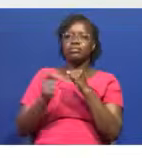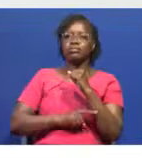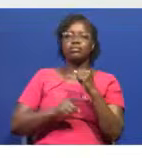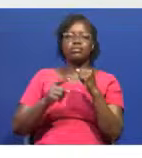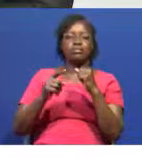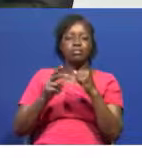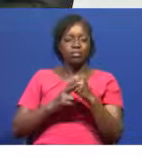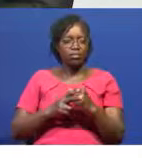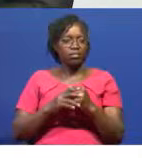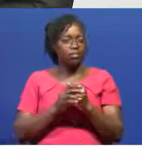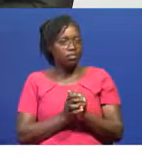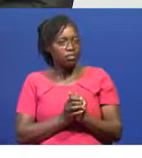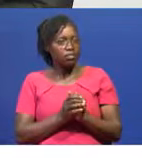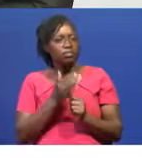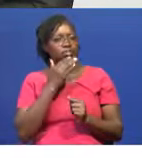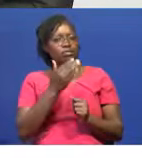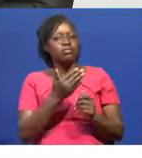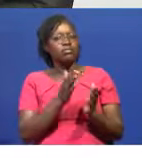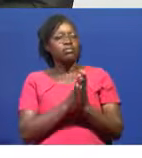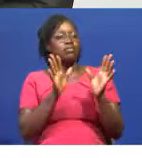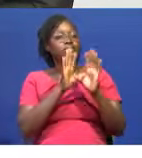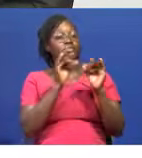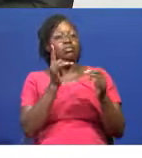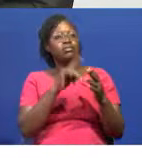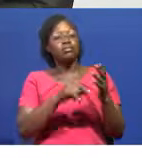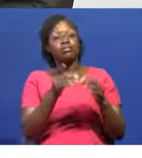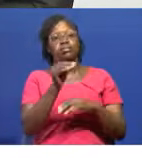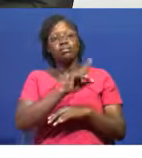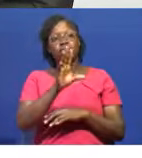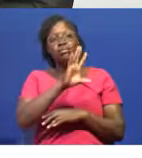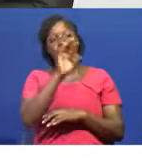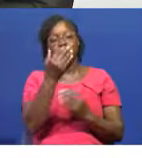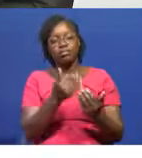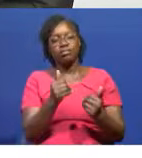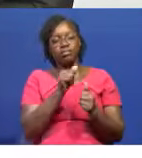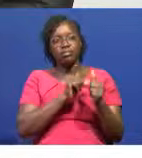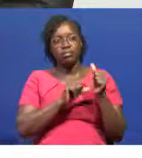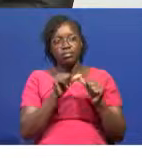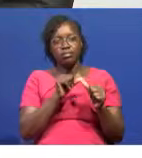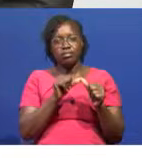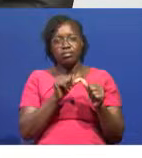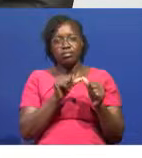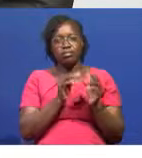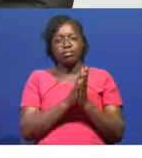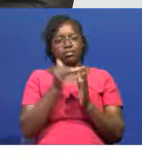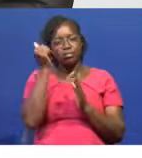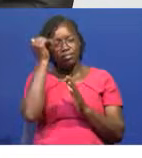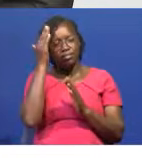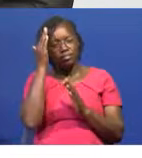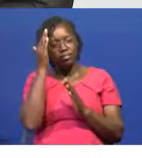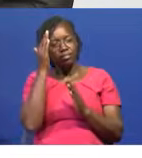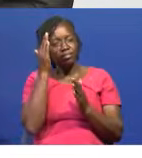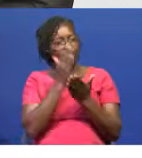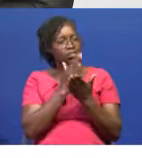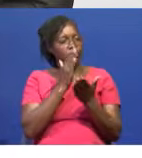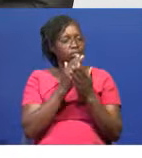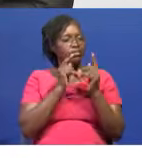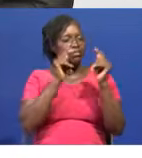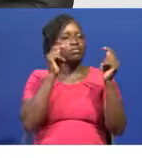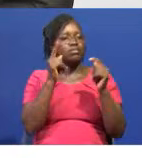Thank you, Stanley, for just briefing us on what the Day of the African Child is all about. Yes. And it's in commemoration, definitely, of the